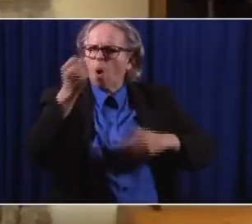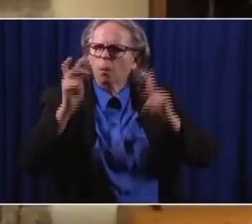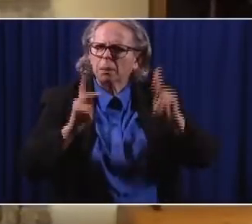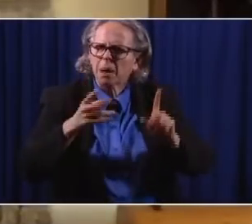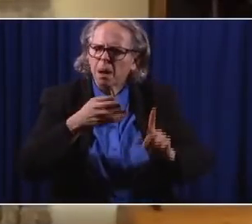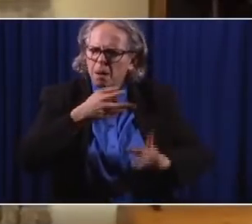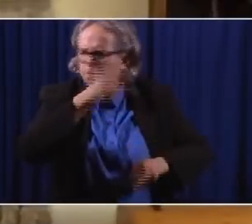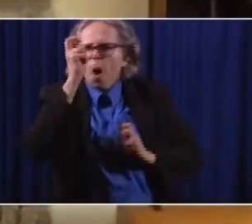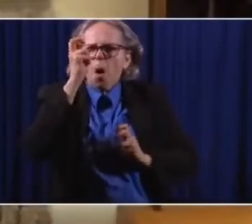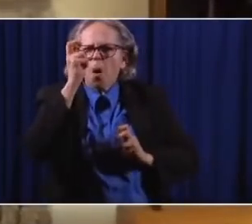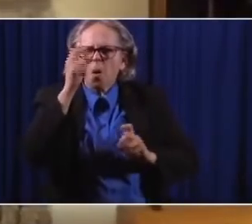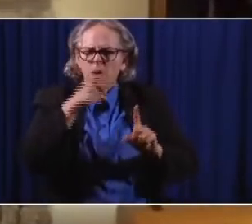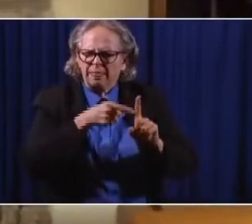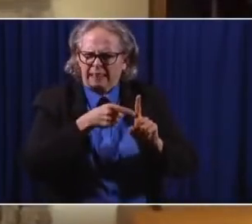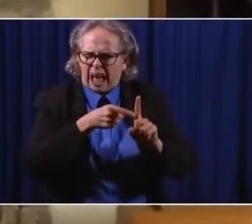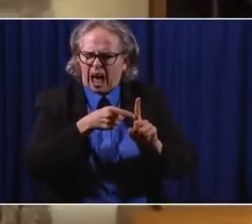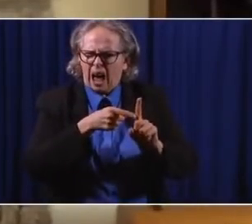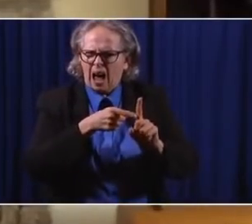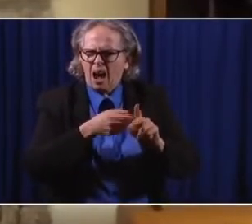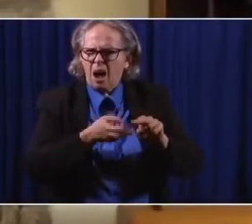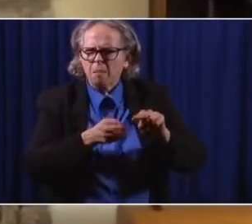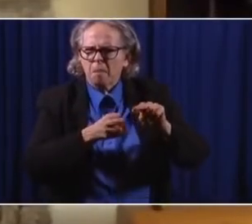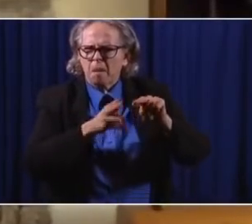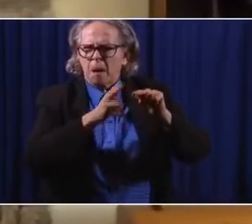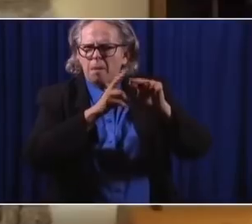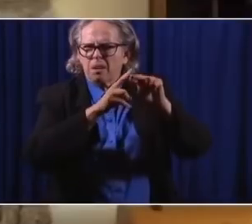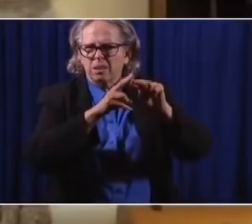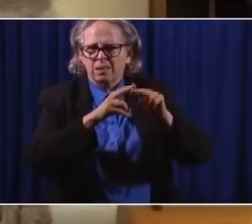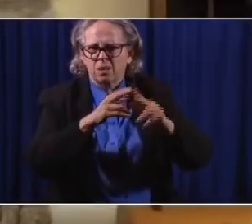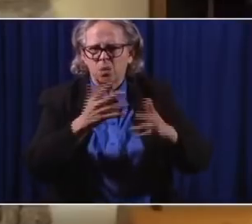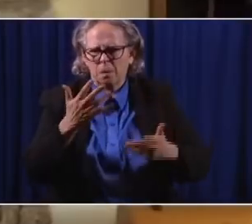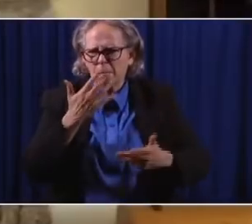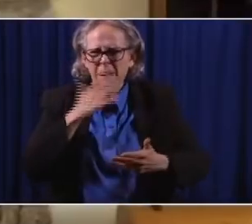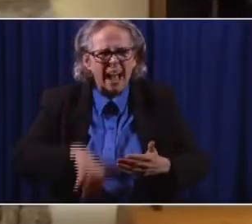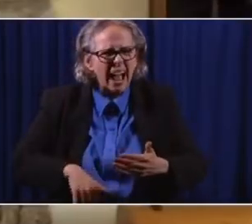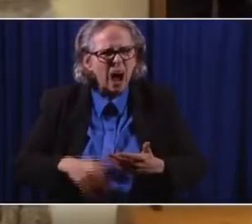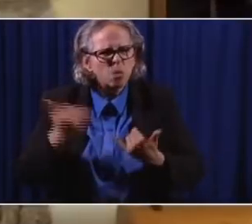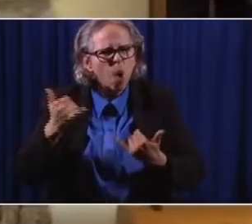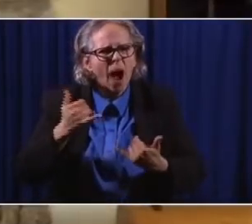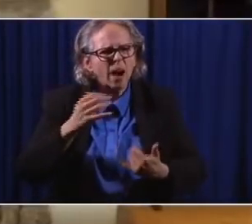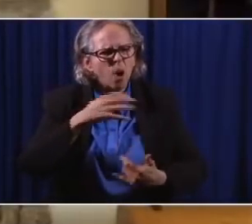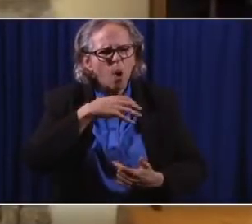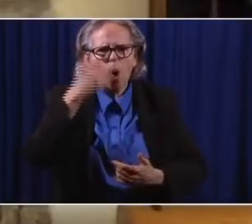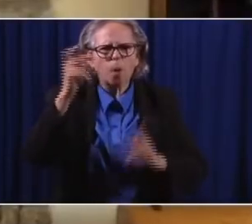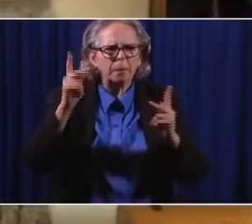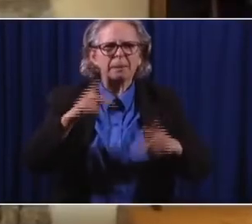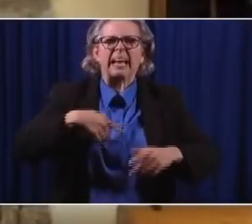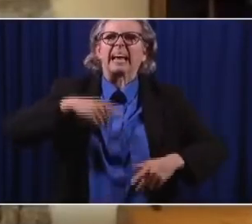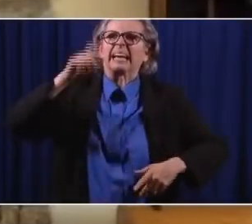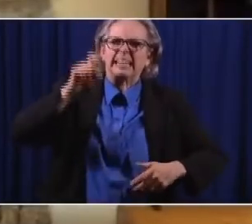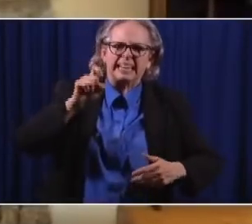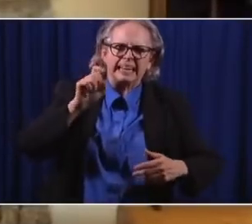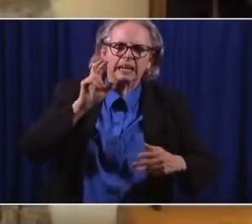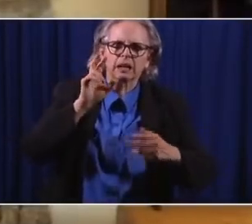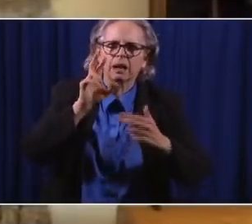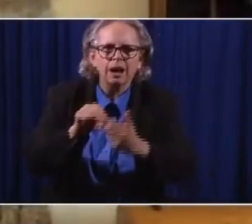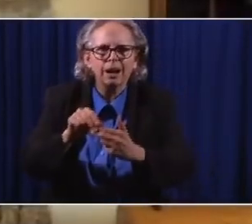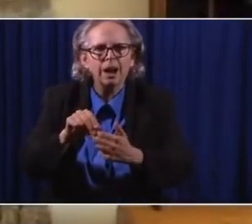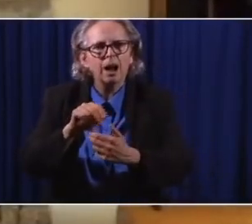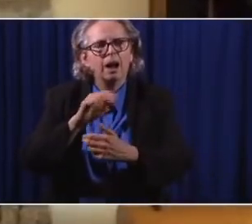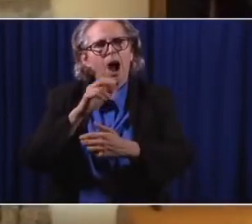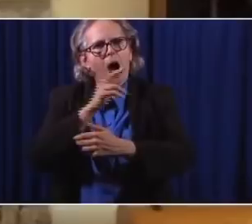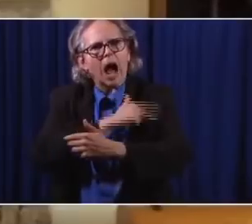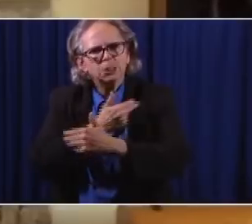hospital. Now, medical care today is, everybody knows more. Your odds are